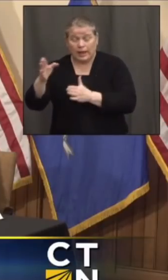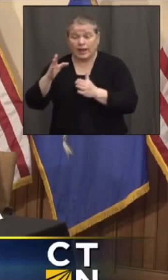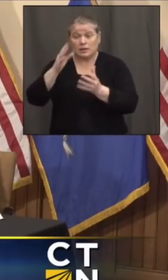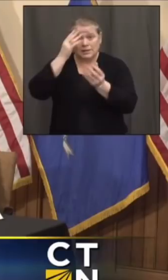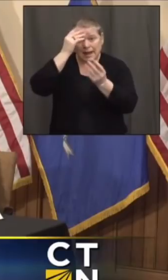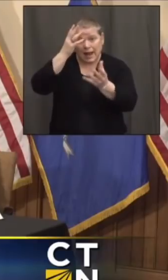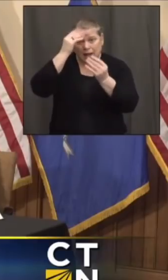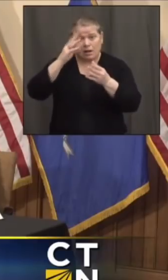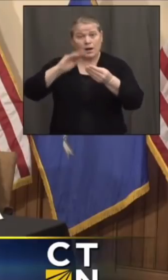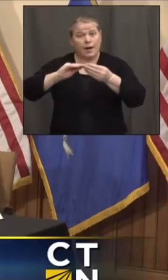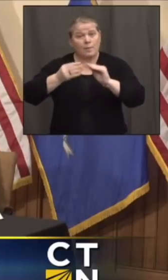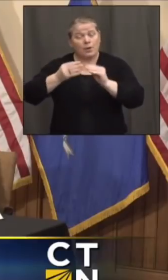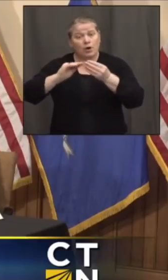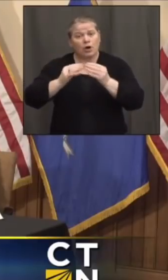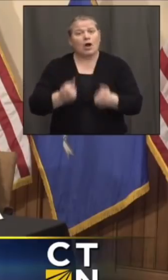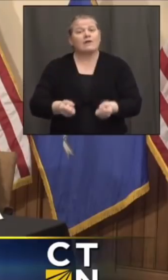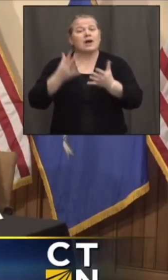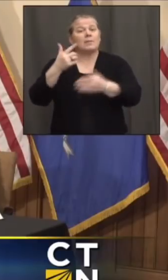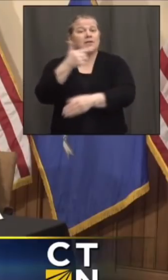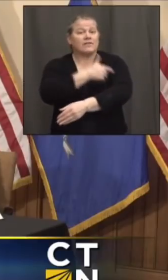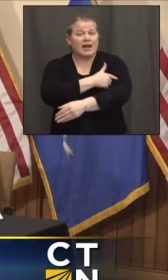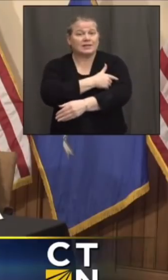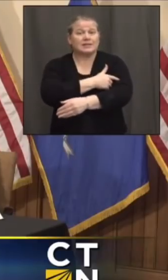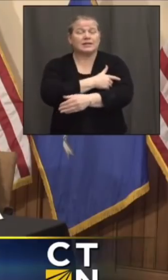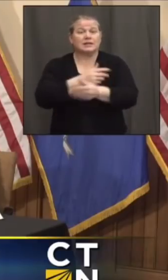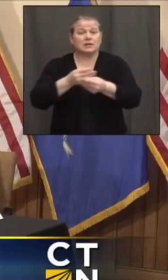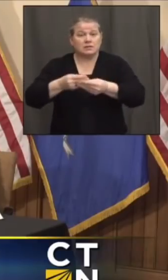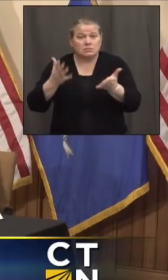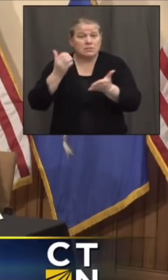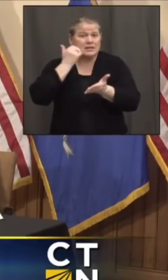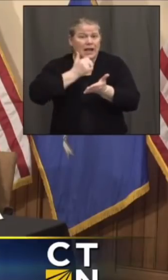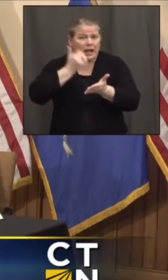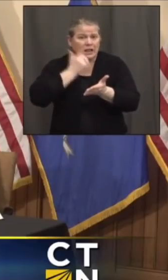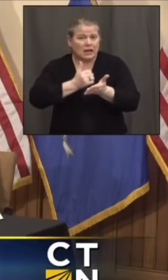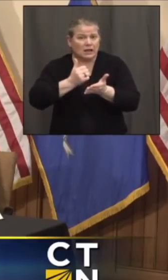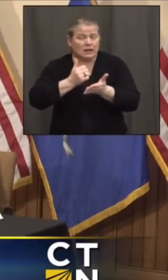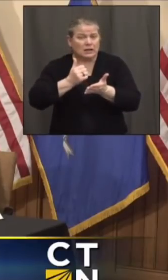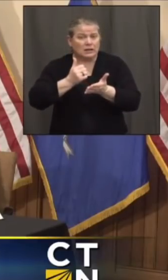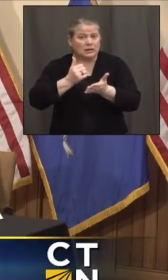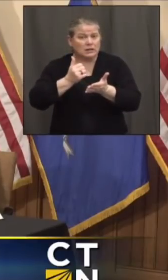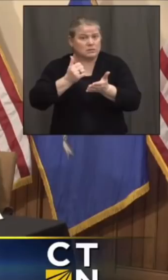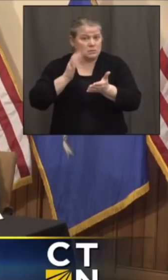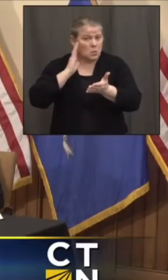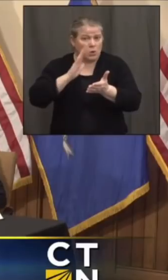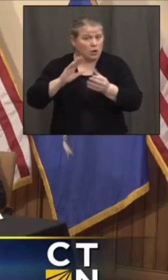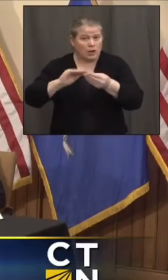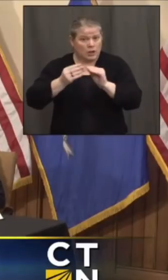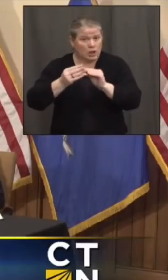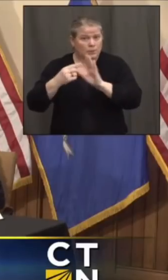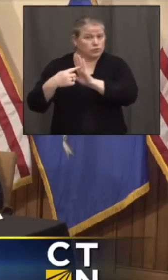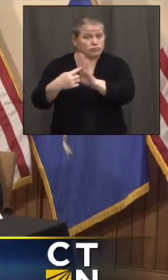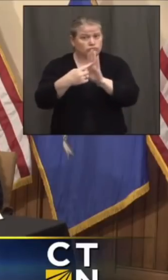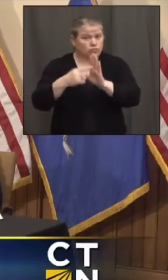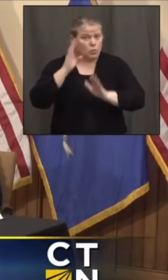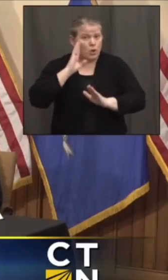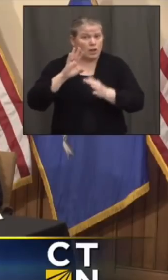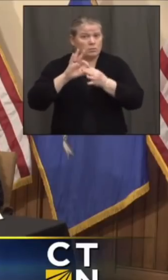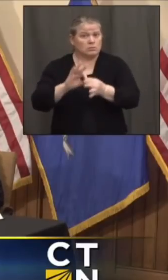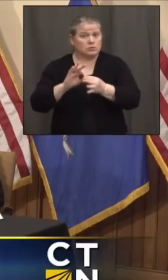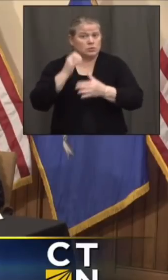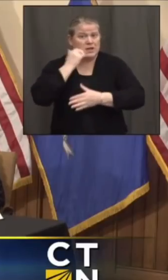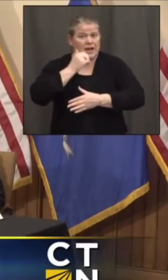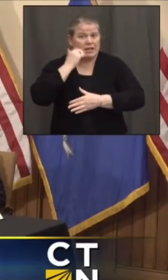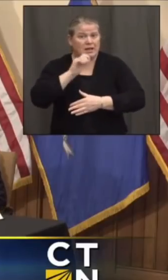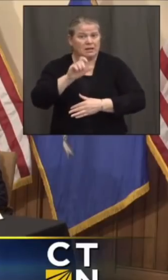of vaccines administered and distributed on a daily basis anytime soon? Are we going to